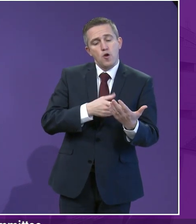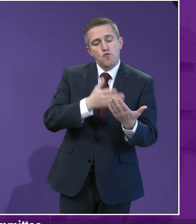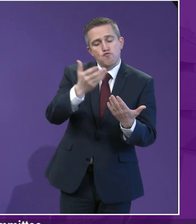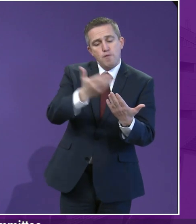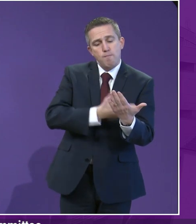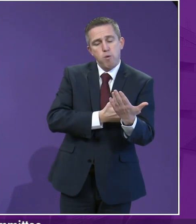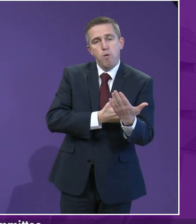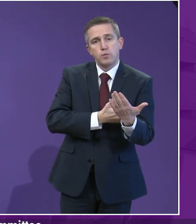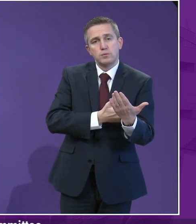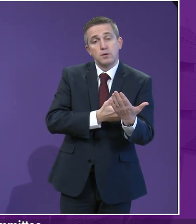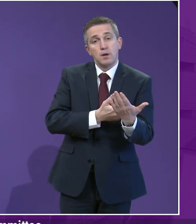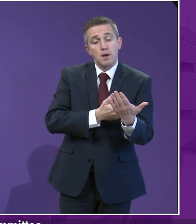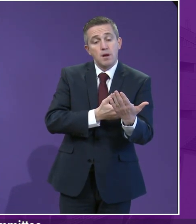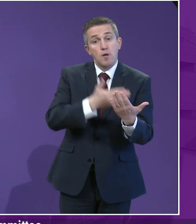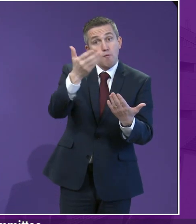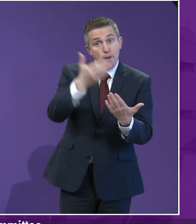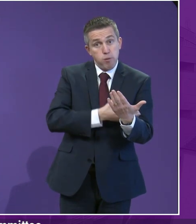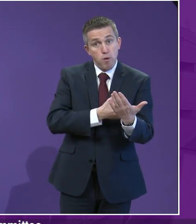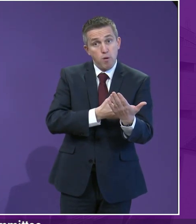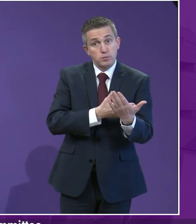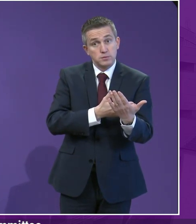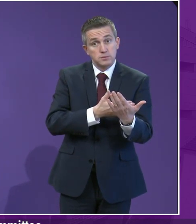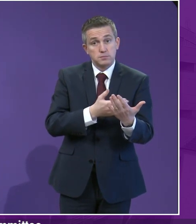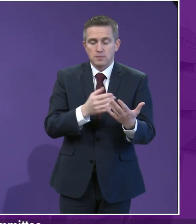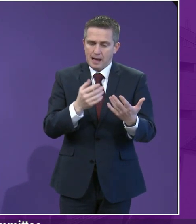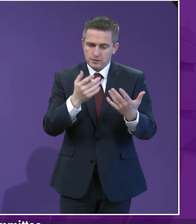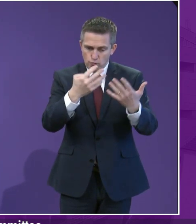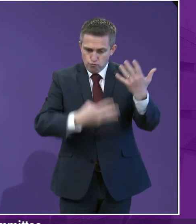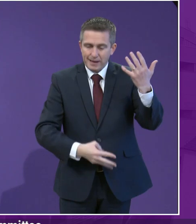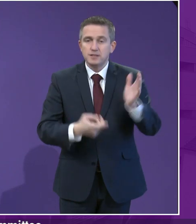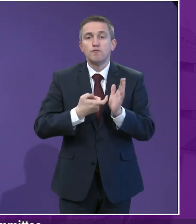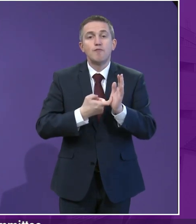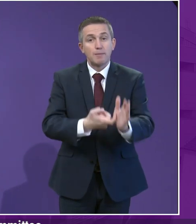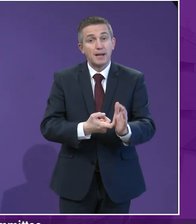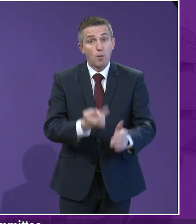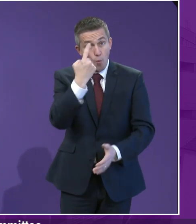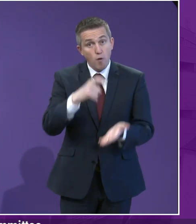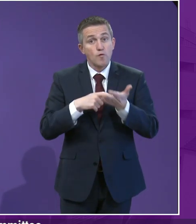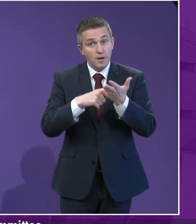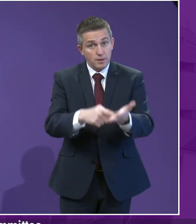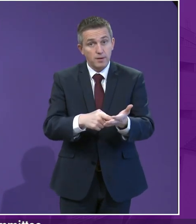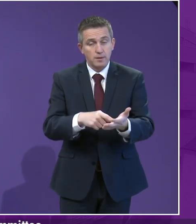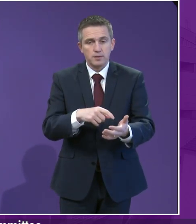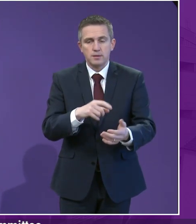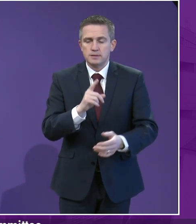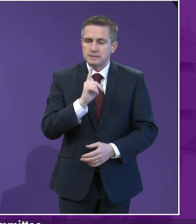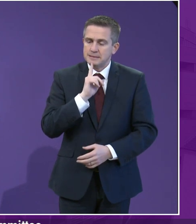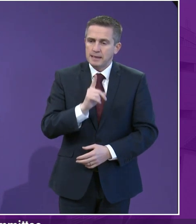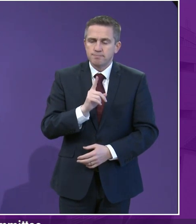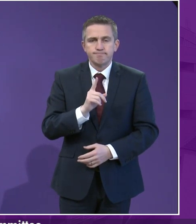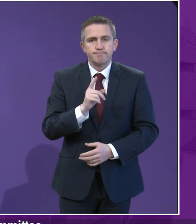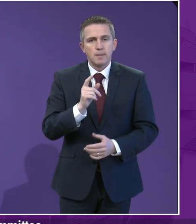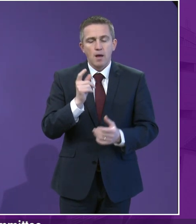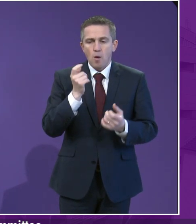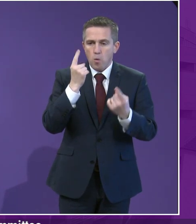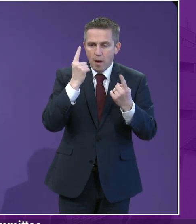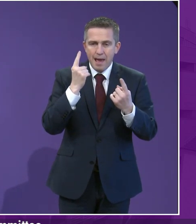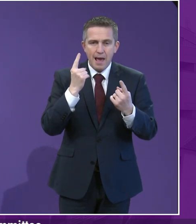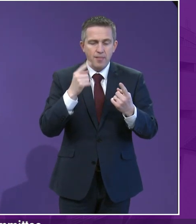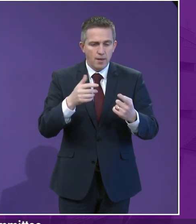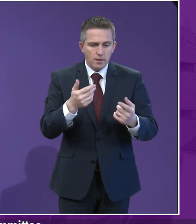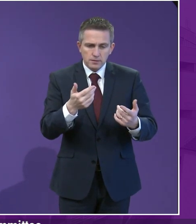not just that you're necessarily from one of the most deprived postcode areas. You may also be disabled and an adult returner, and these things all bring